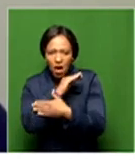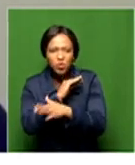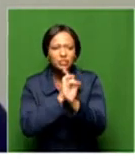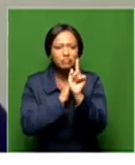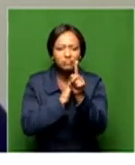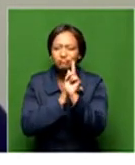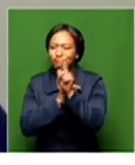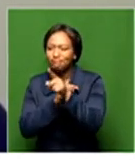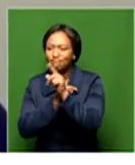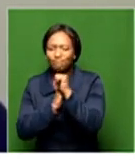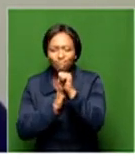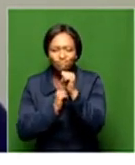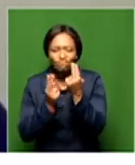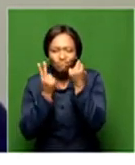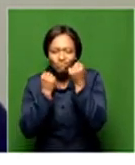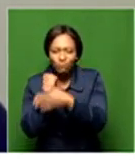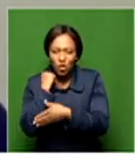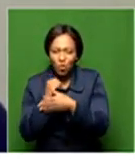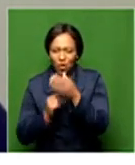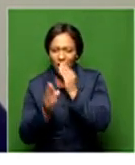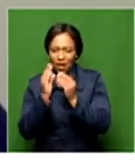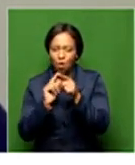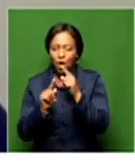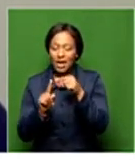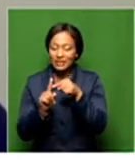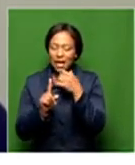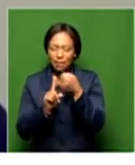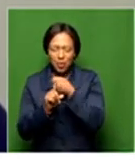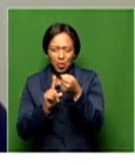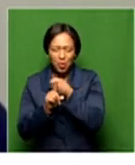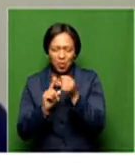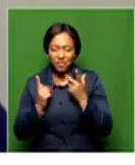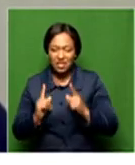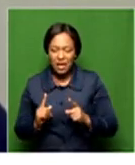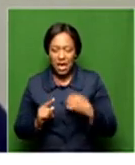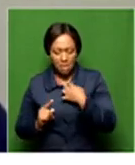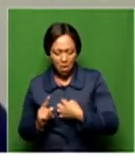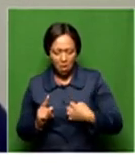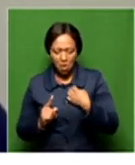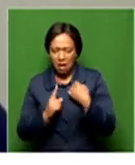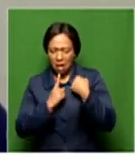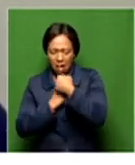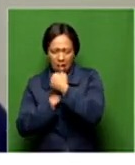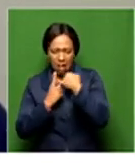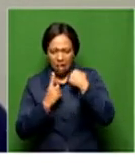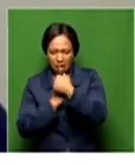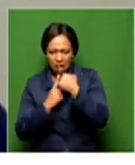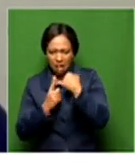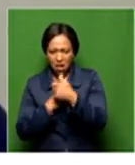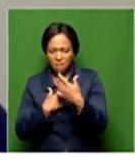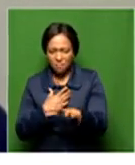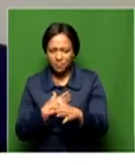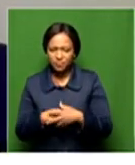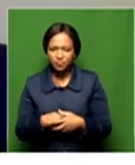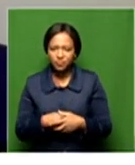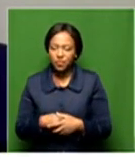I think, if you can imagine, it is very abusive, not only physically, but emotionally and physically as well.